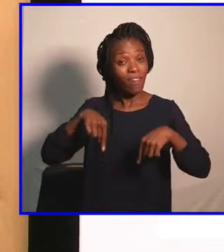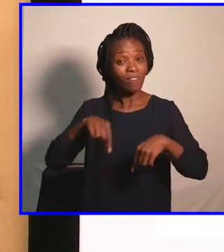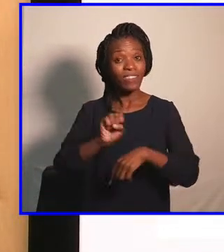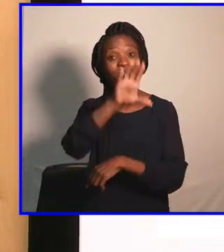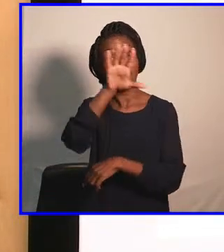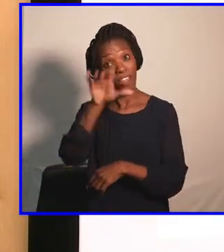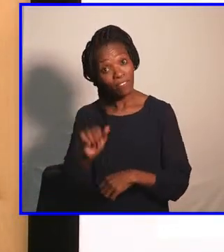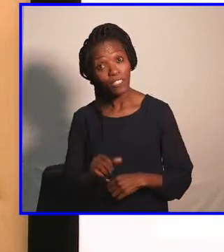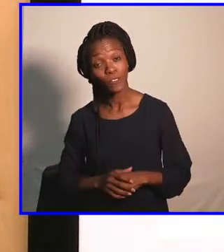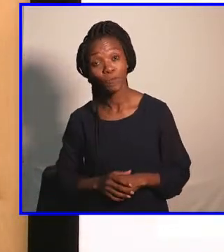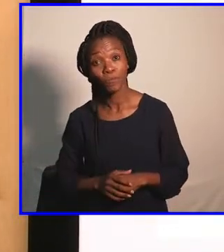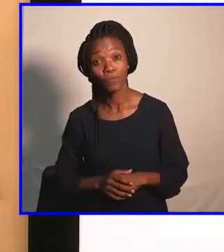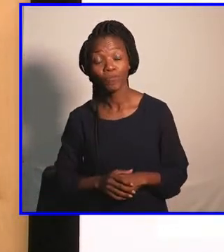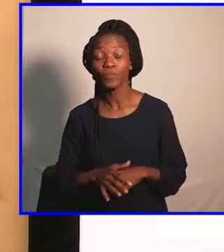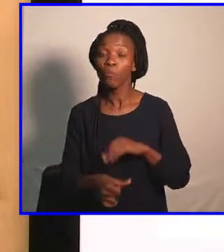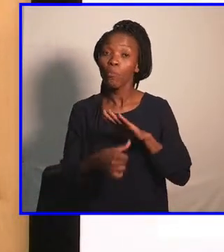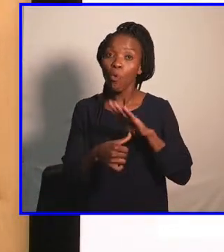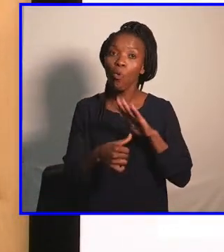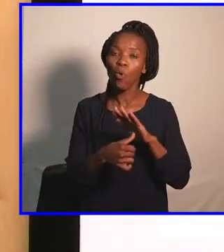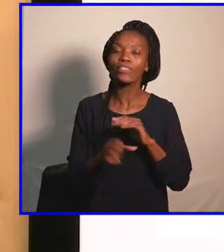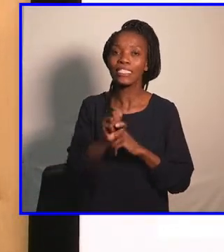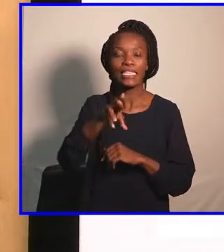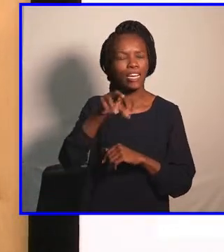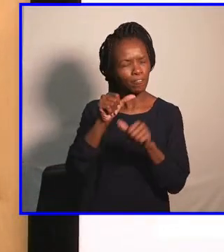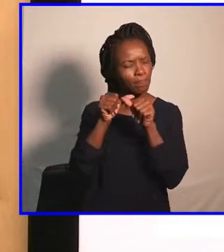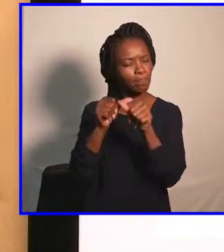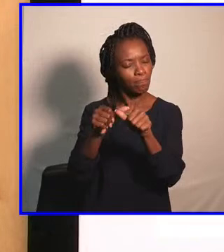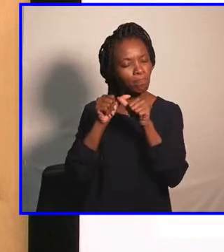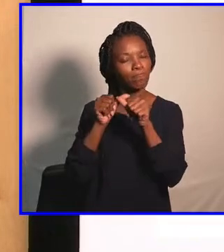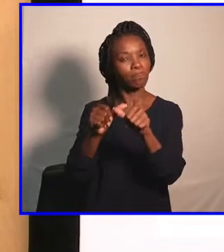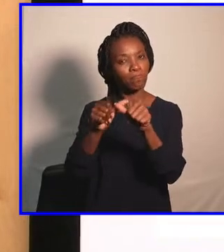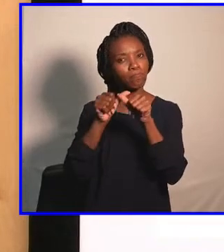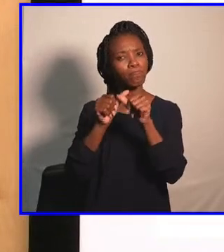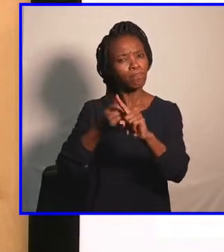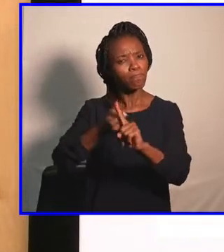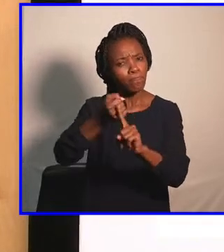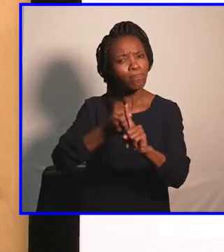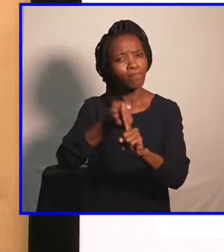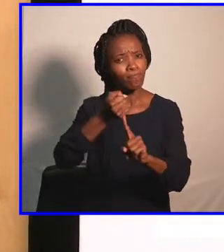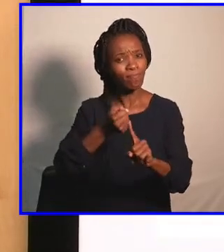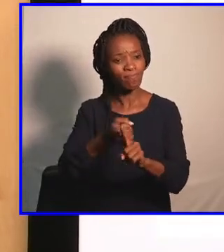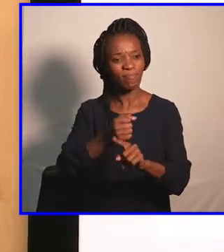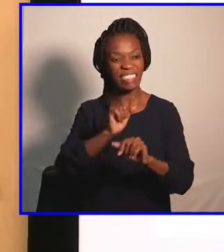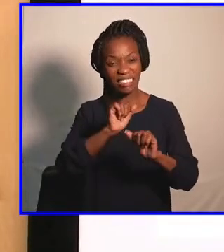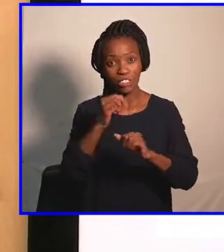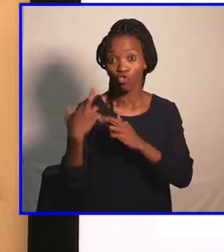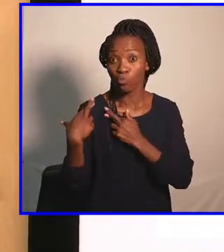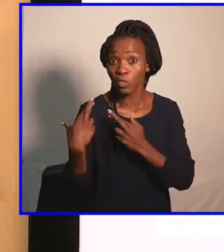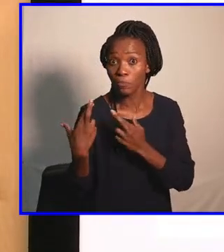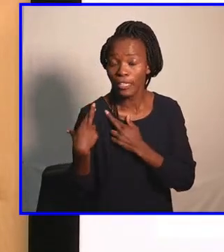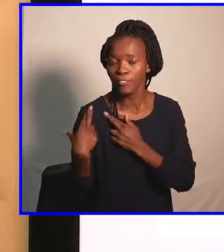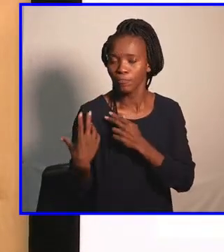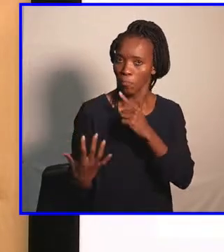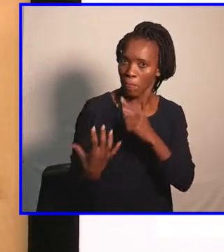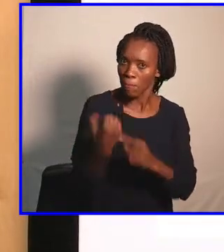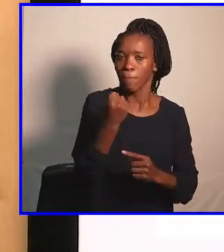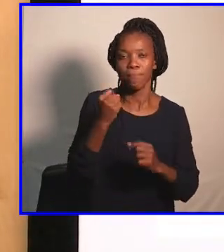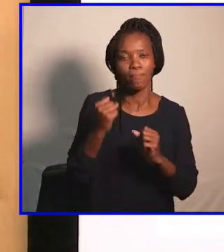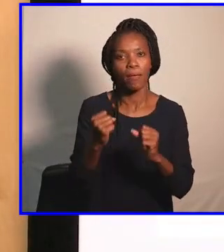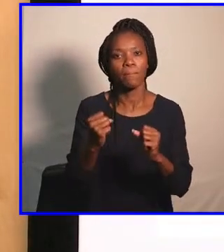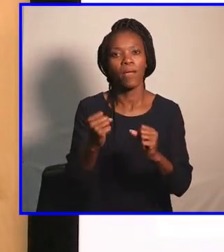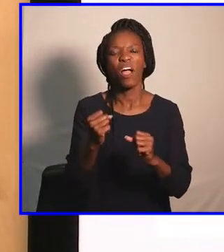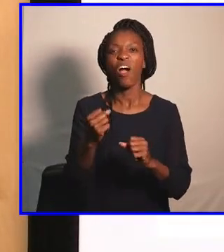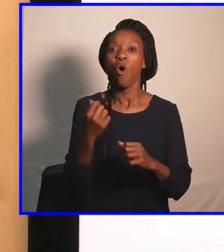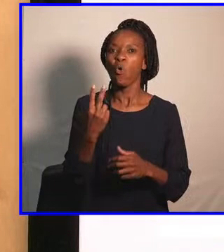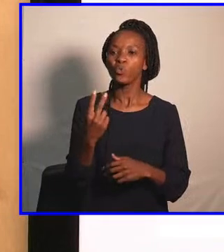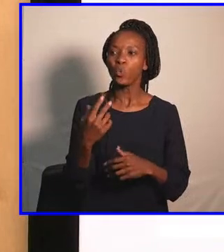Africans. It is crucial that SARS continues to pursue its mandate also without